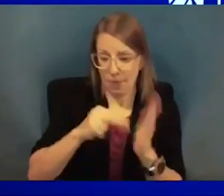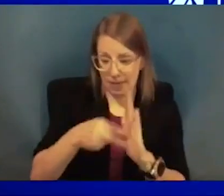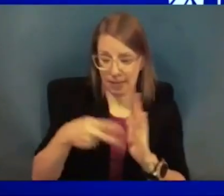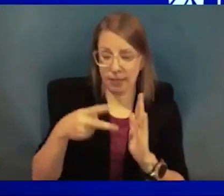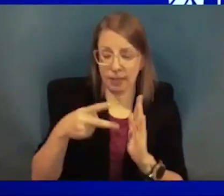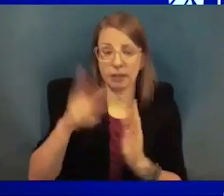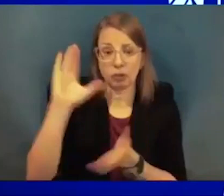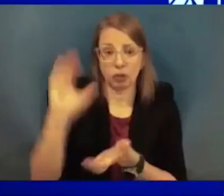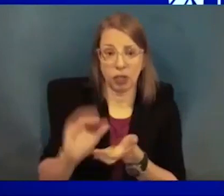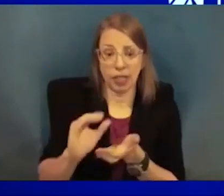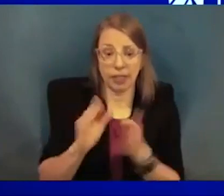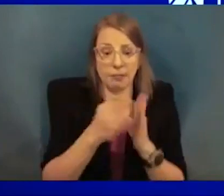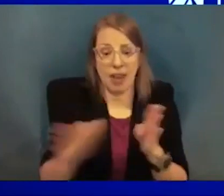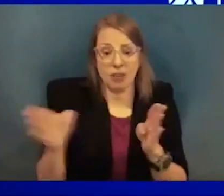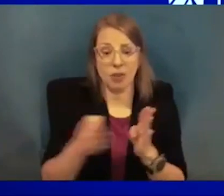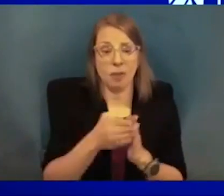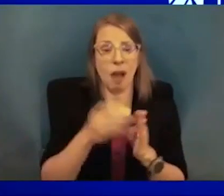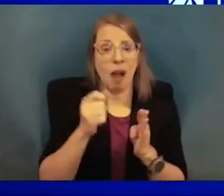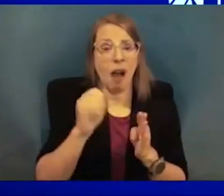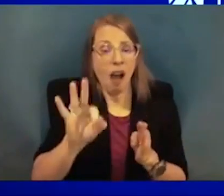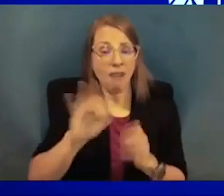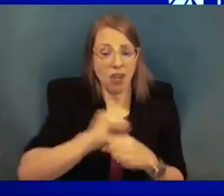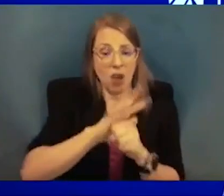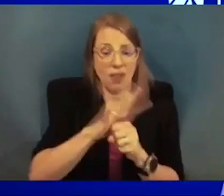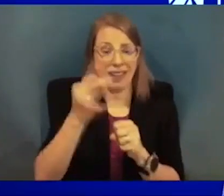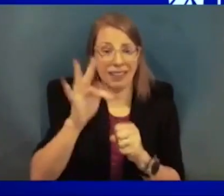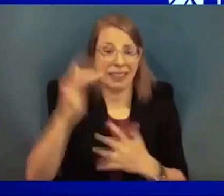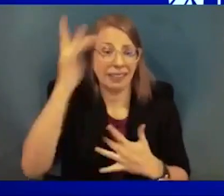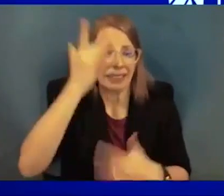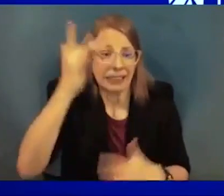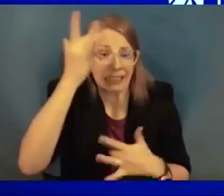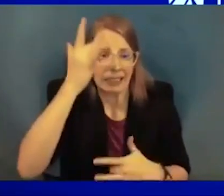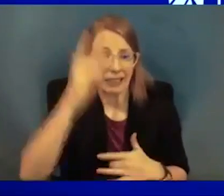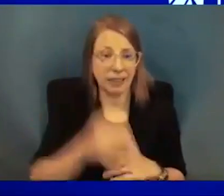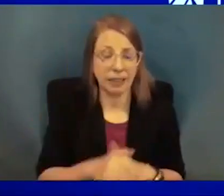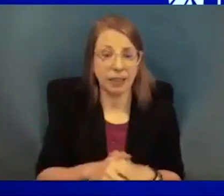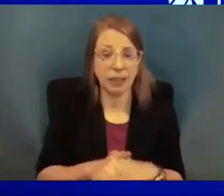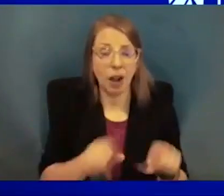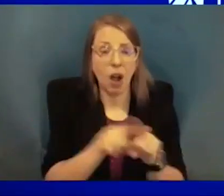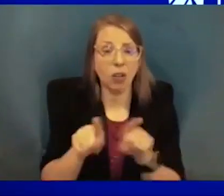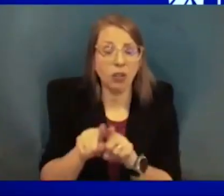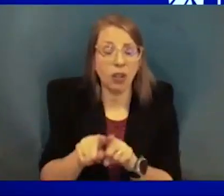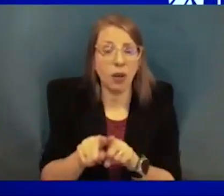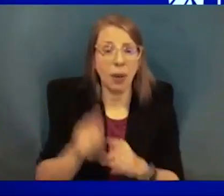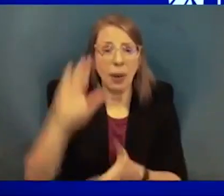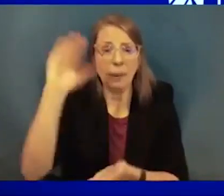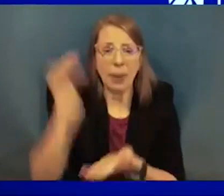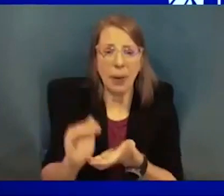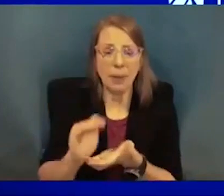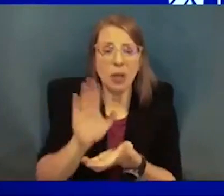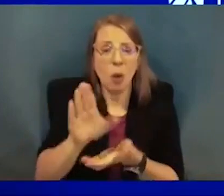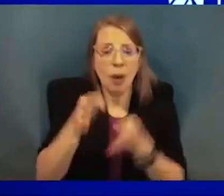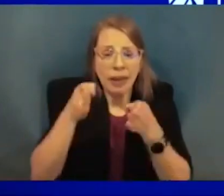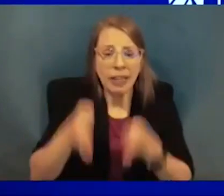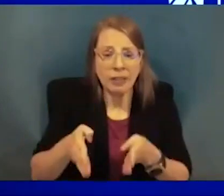of disease of COVID-19 and significantly reduce your individual chance of going to the